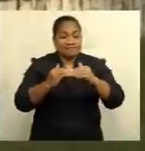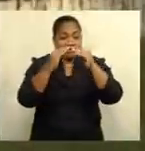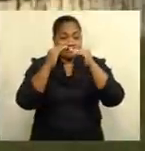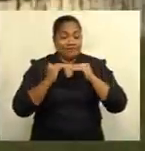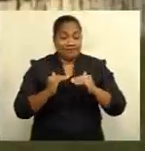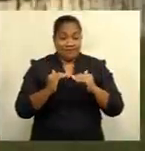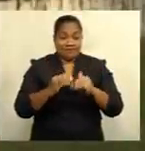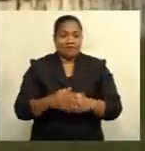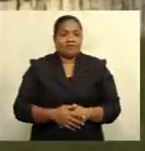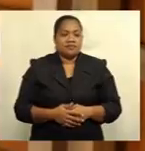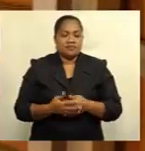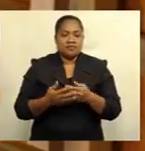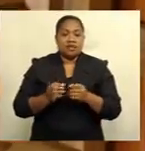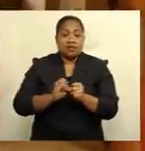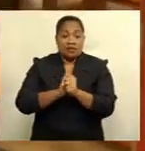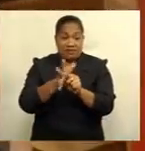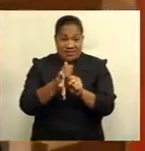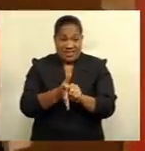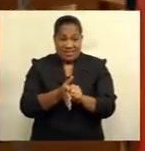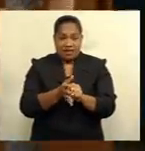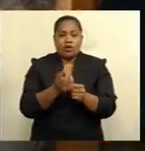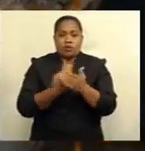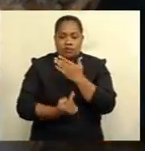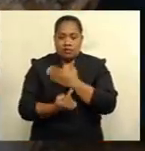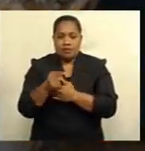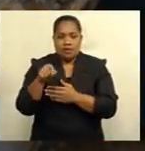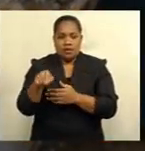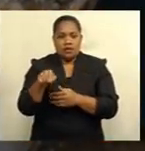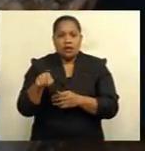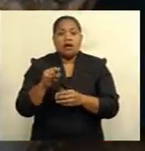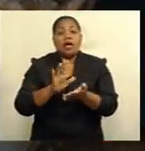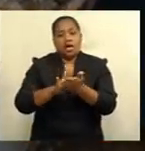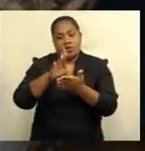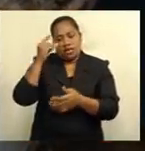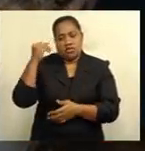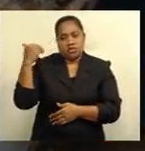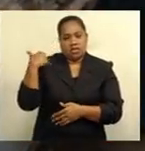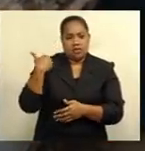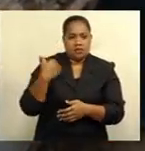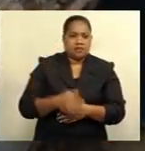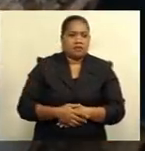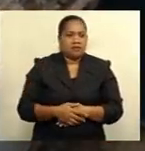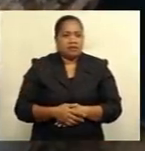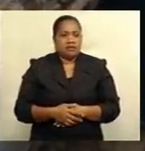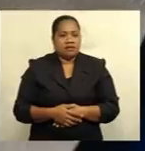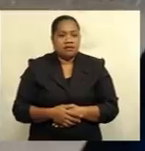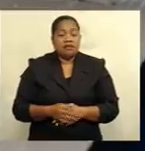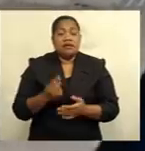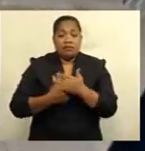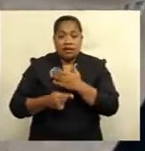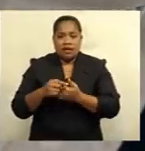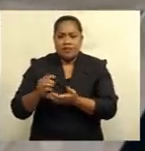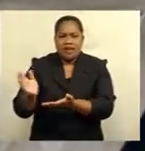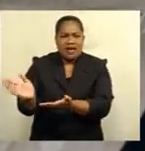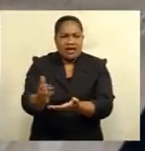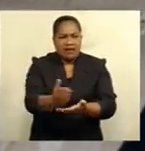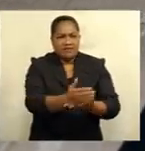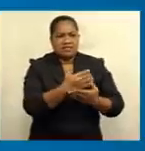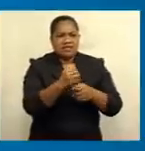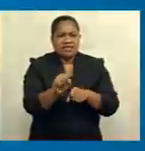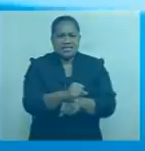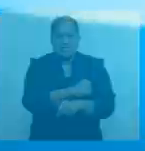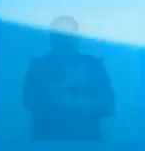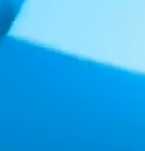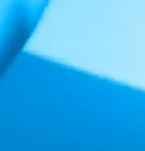Up ahead, COVID-19 pandemic will have long-term impact on education, and illegally harvested sea cucumber confiscated.